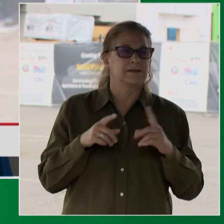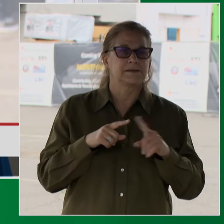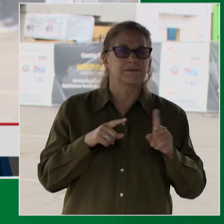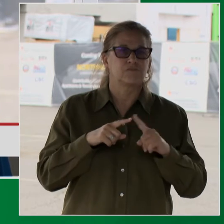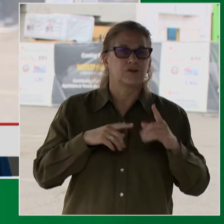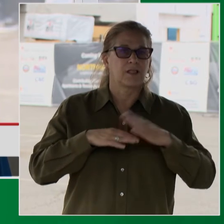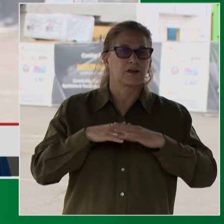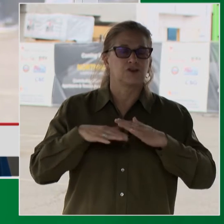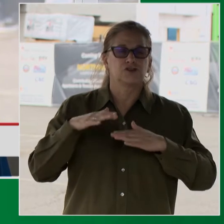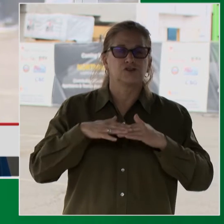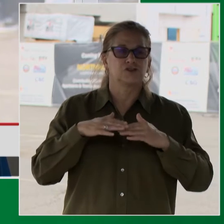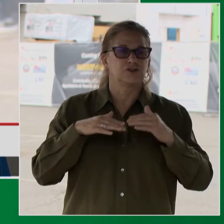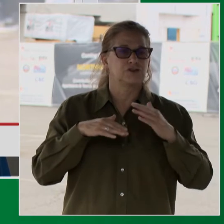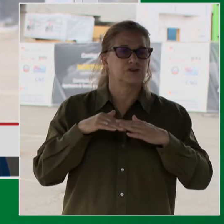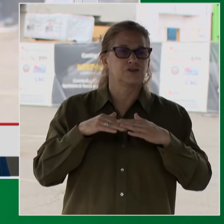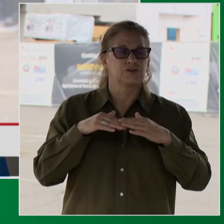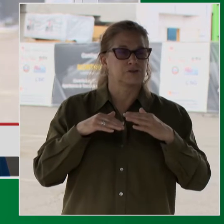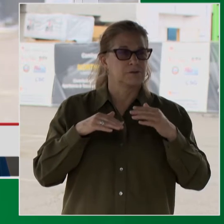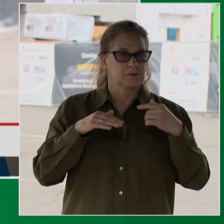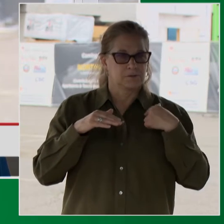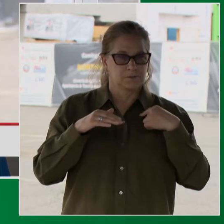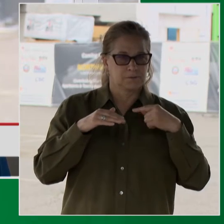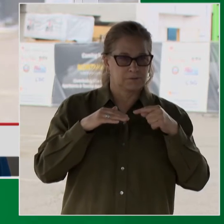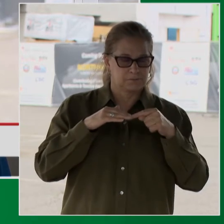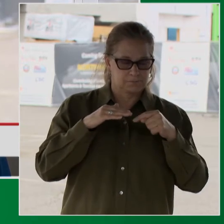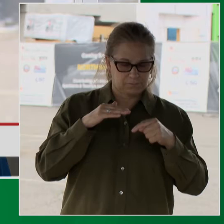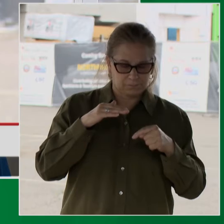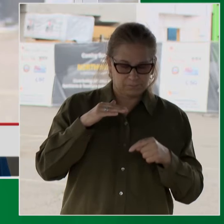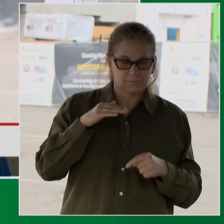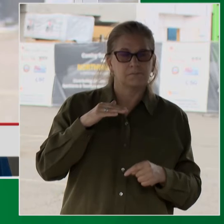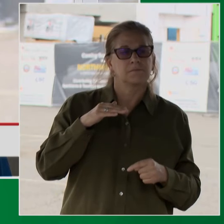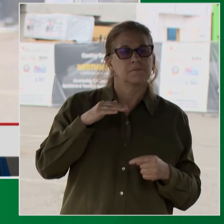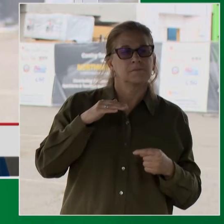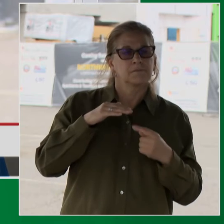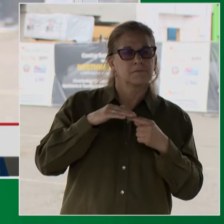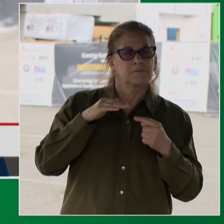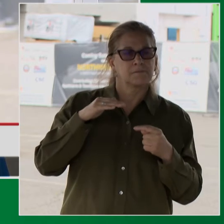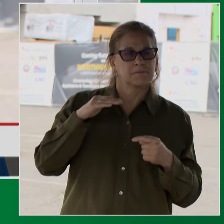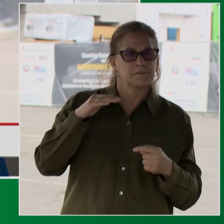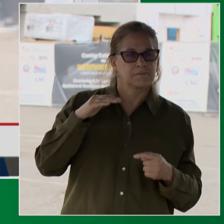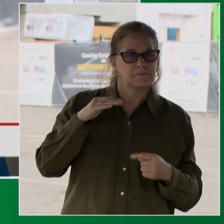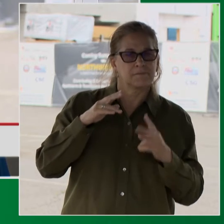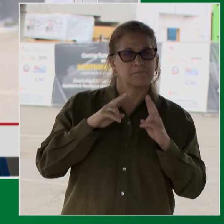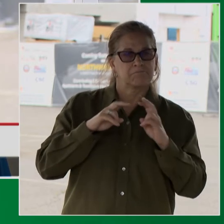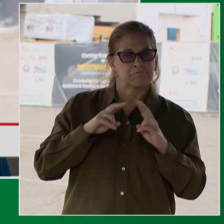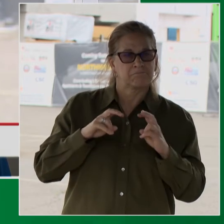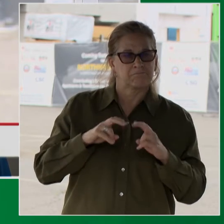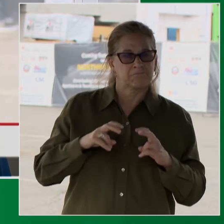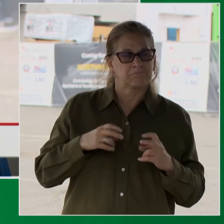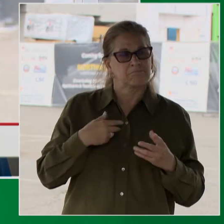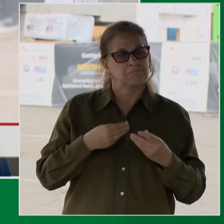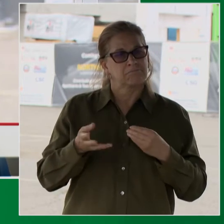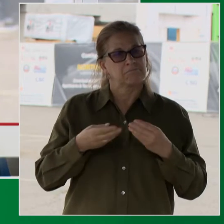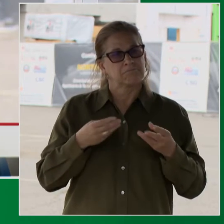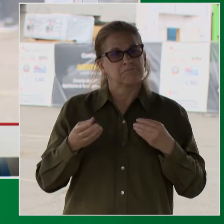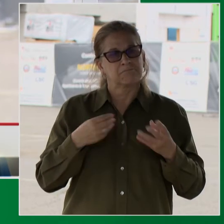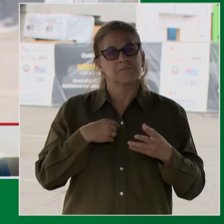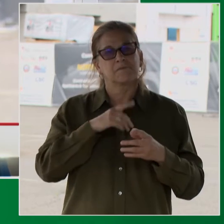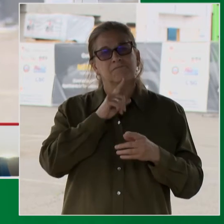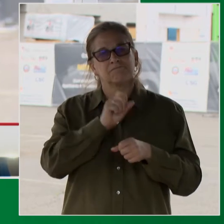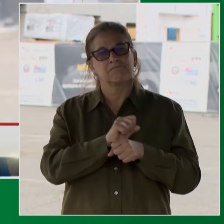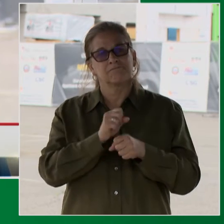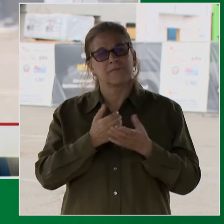important about this is being able to comb through those things and then be able to assess the landscape and then actually help that